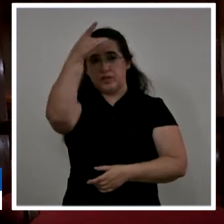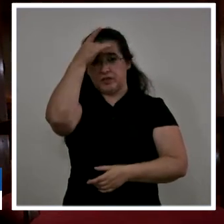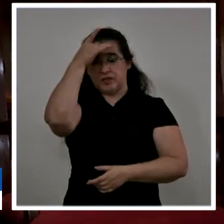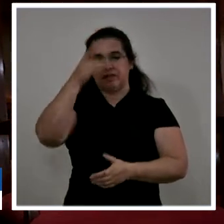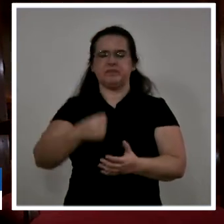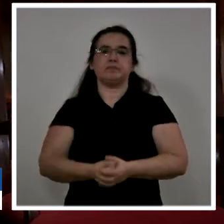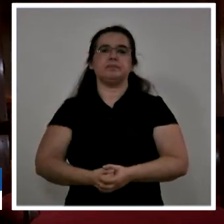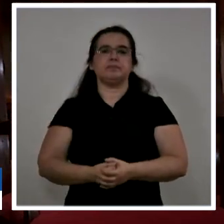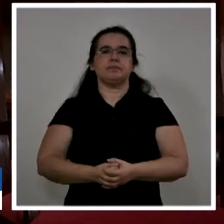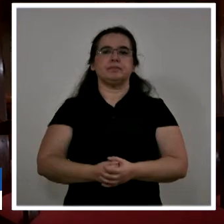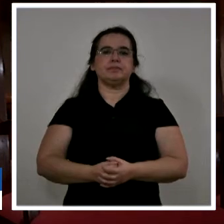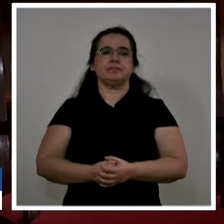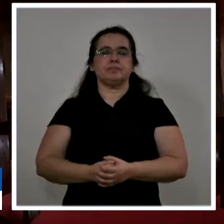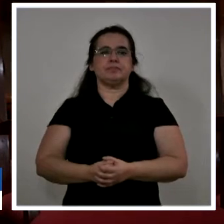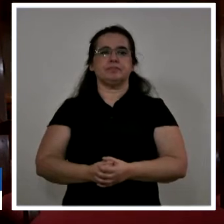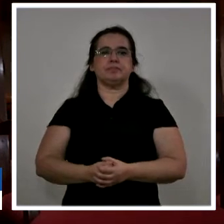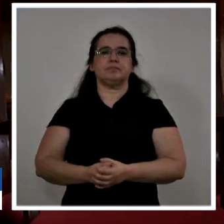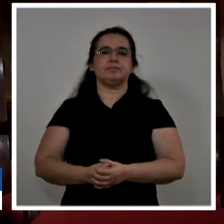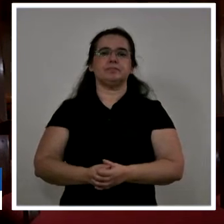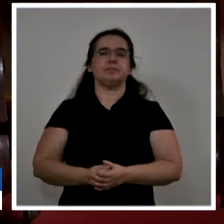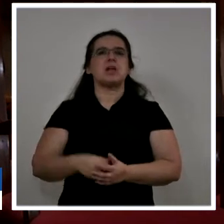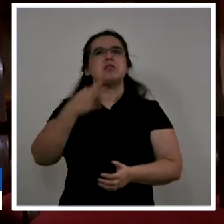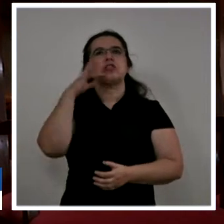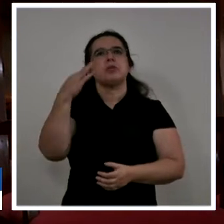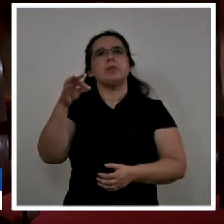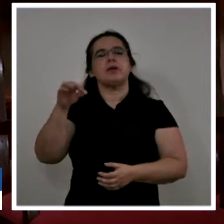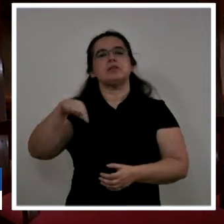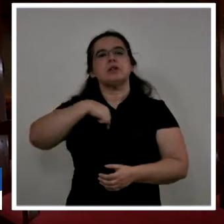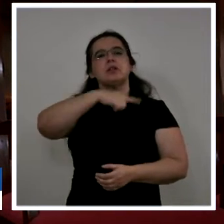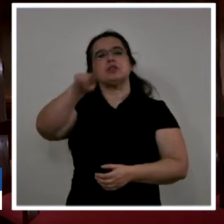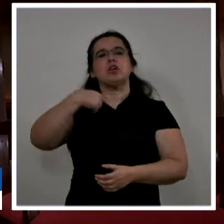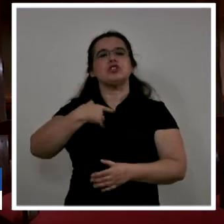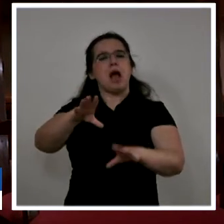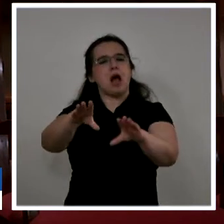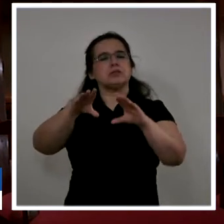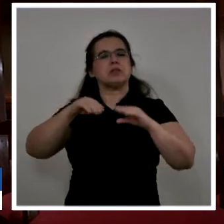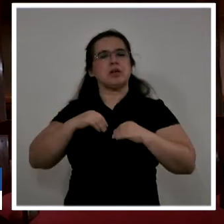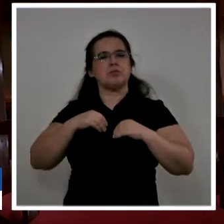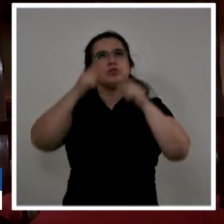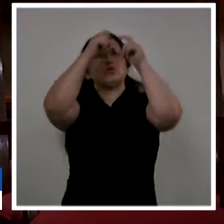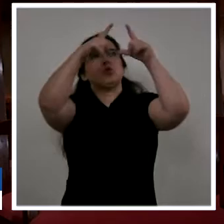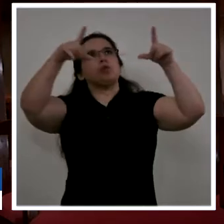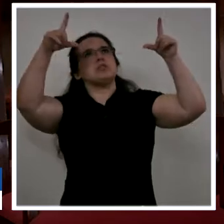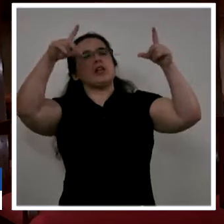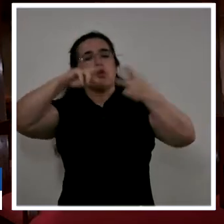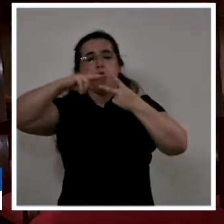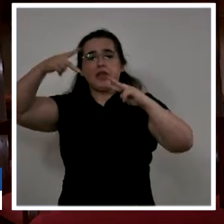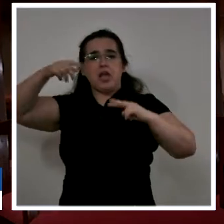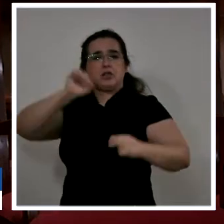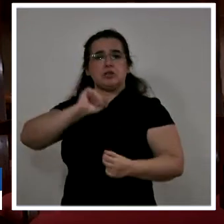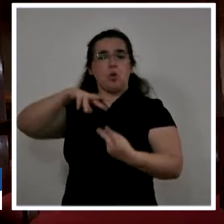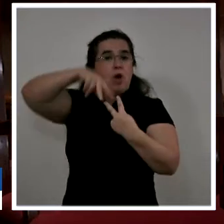accept the notion that through our DNA. Normalmente nós aceitamos a noção de que através do nosso ADN. We